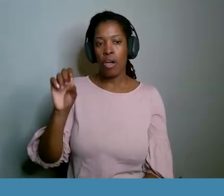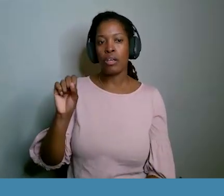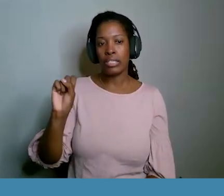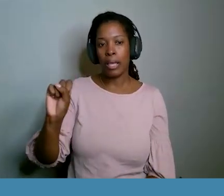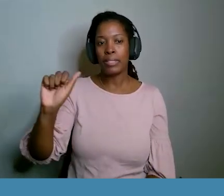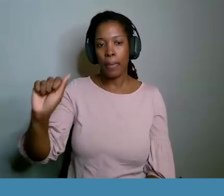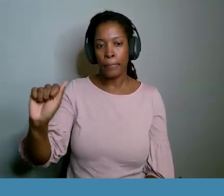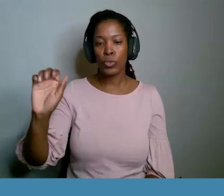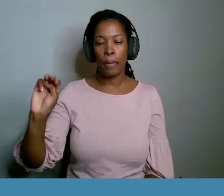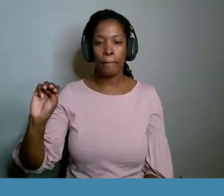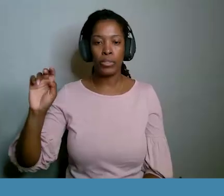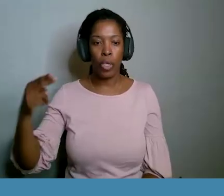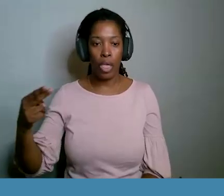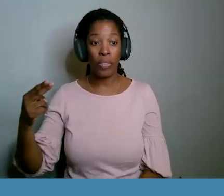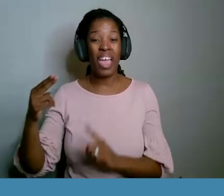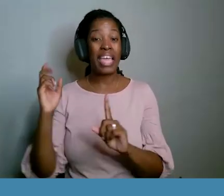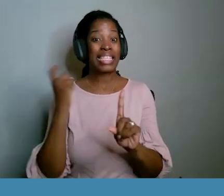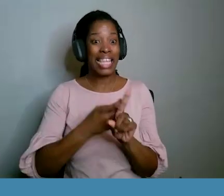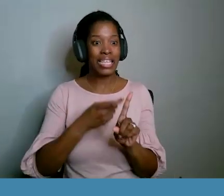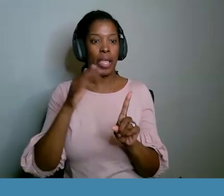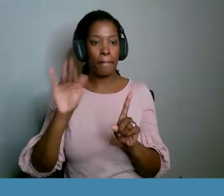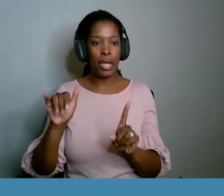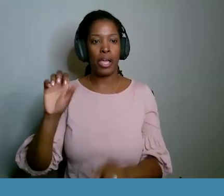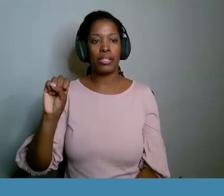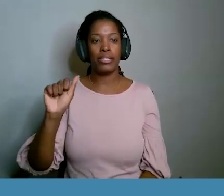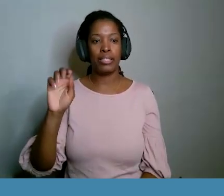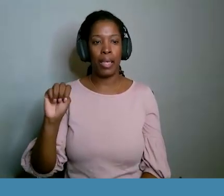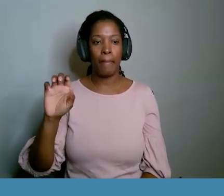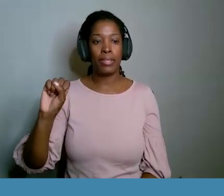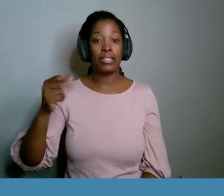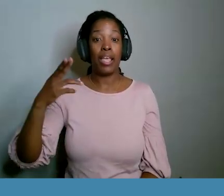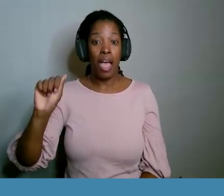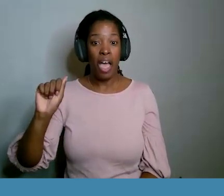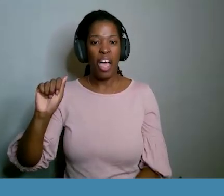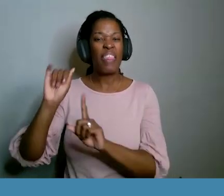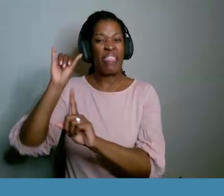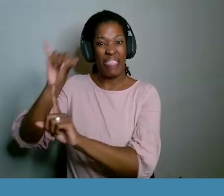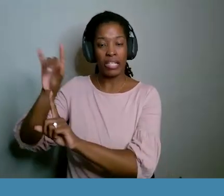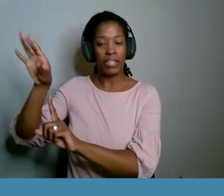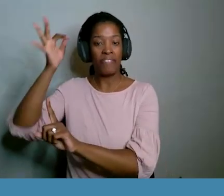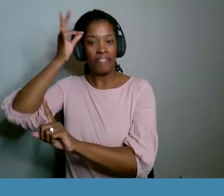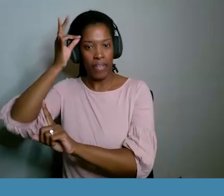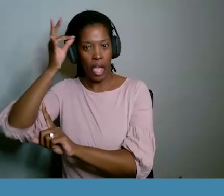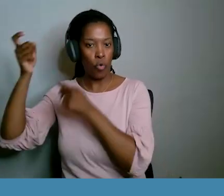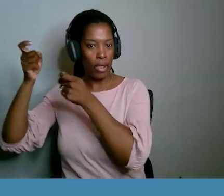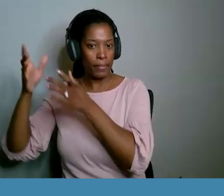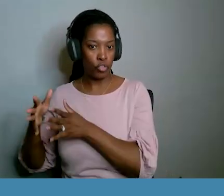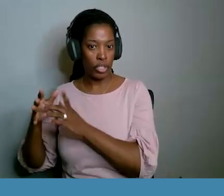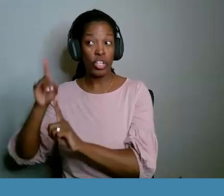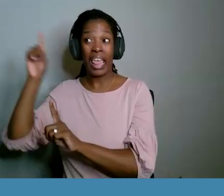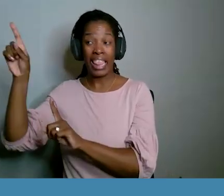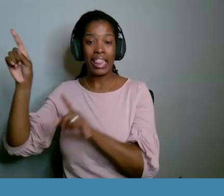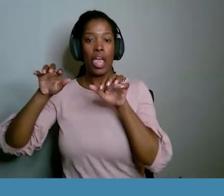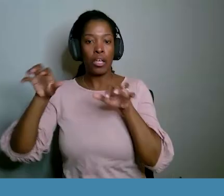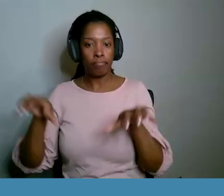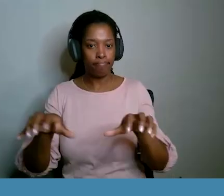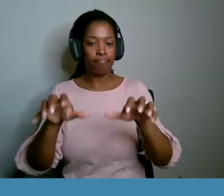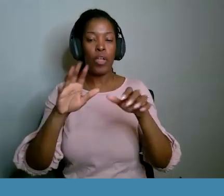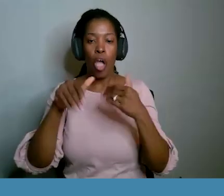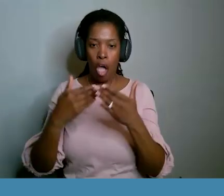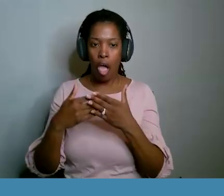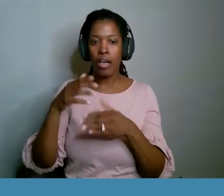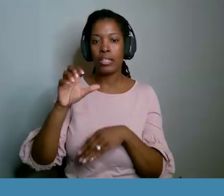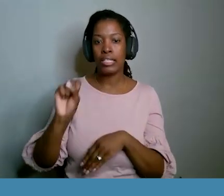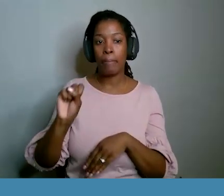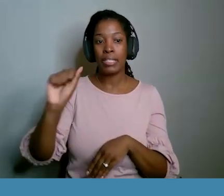and Mental Health Services Administration. So SAMHSA is the federal administration, and they administer the substance abuse and mental health services